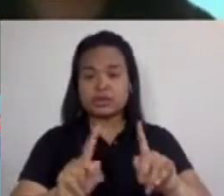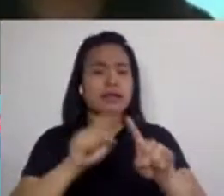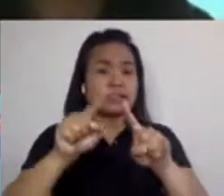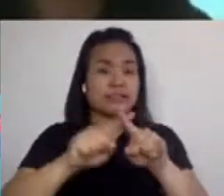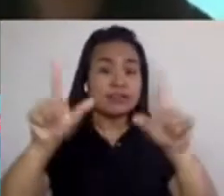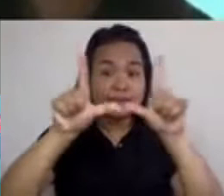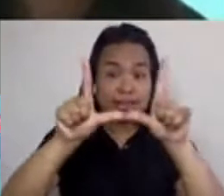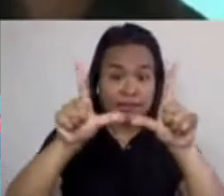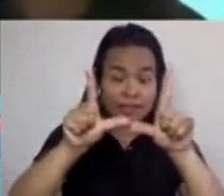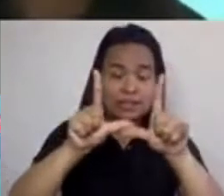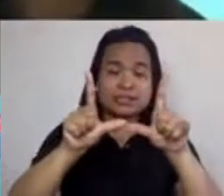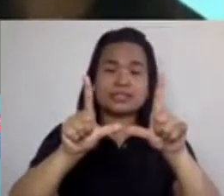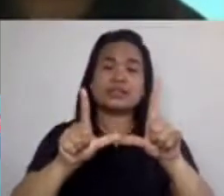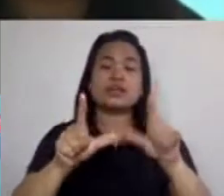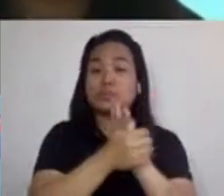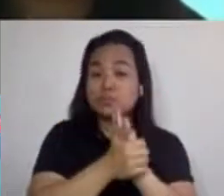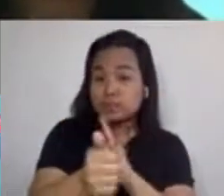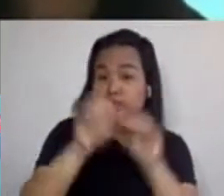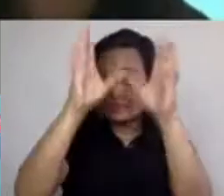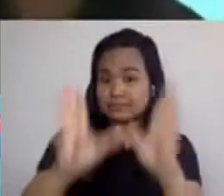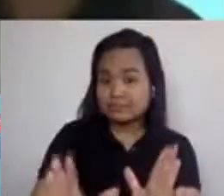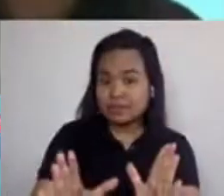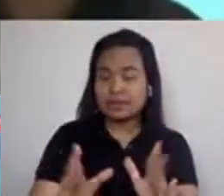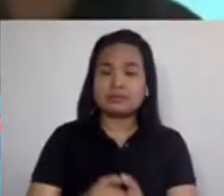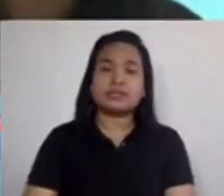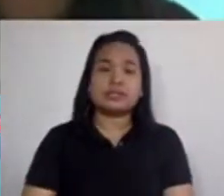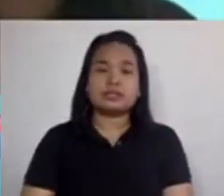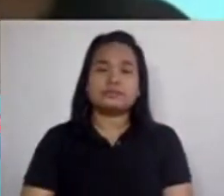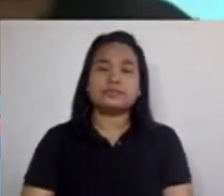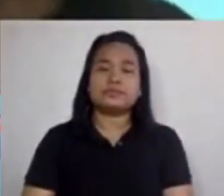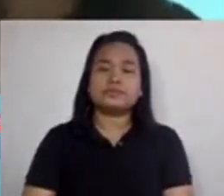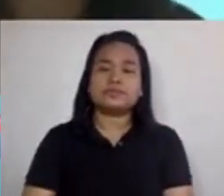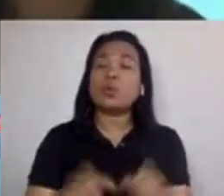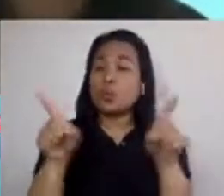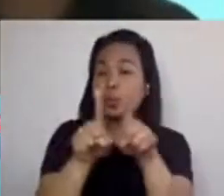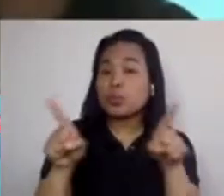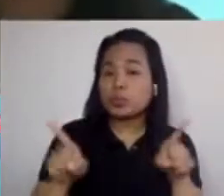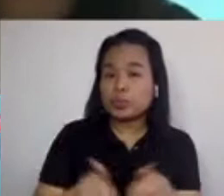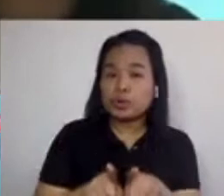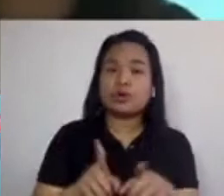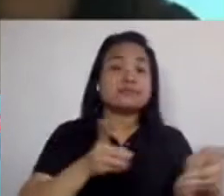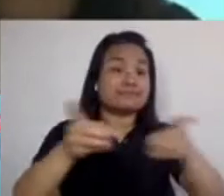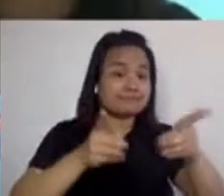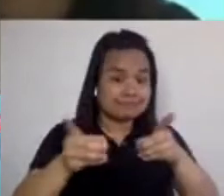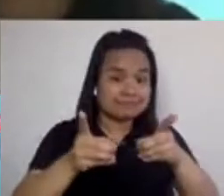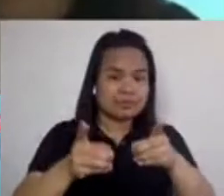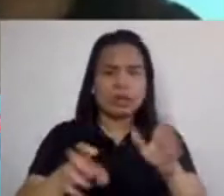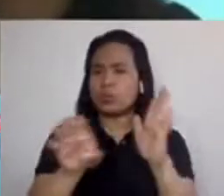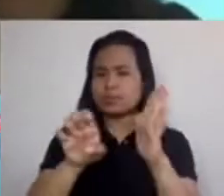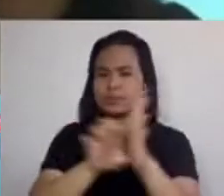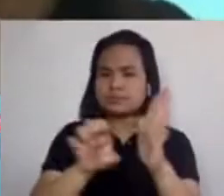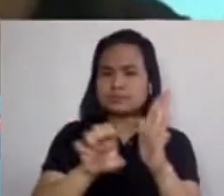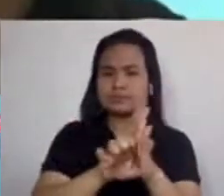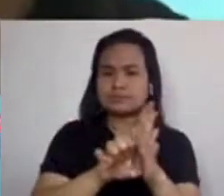proficient teacher, their respective labels, and also their descriptors. So for example, if you